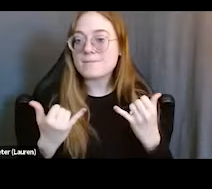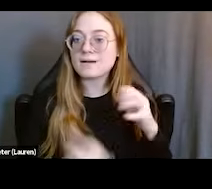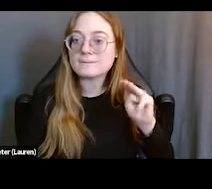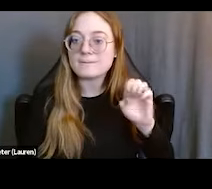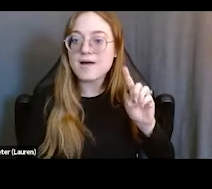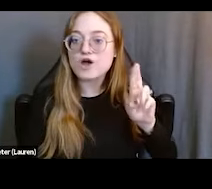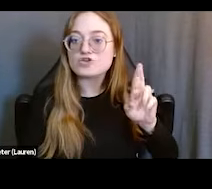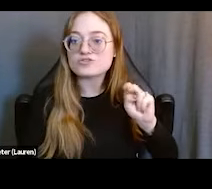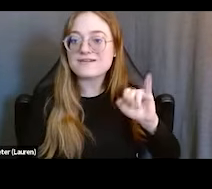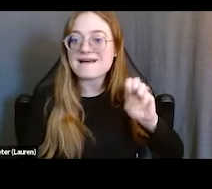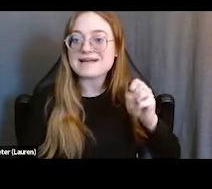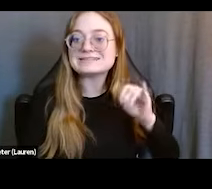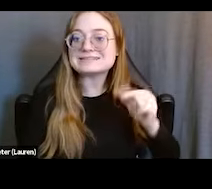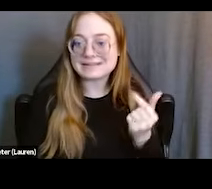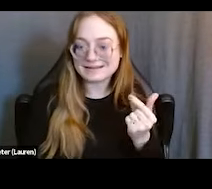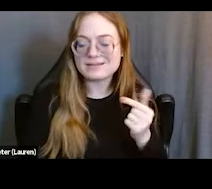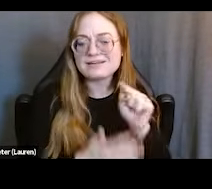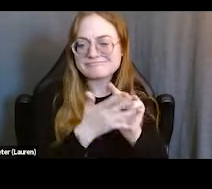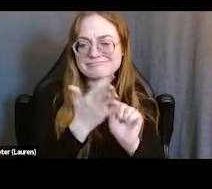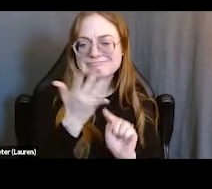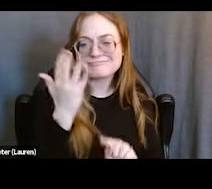and a number of other accolades and